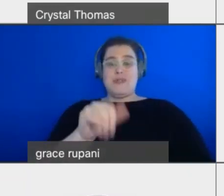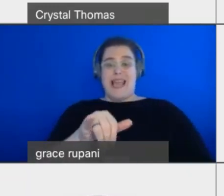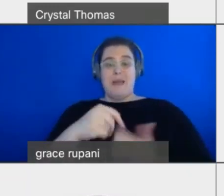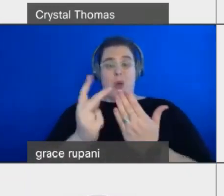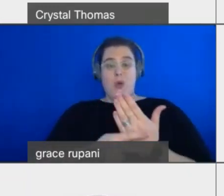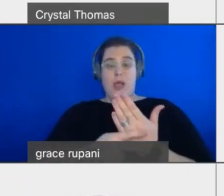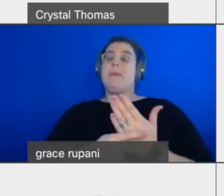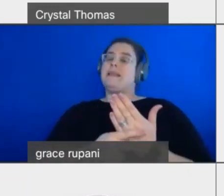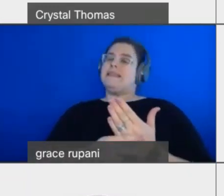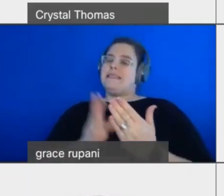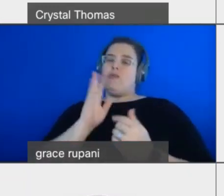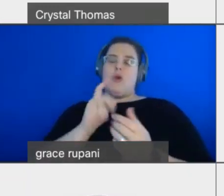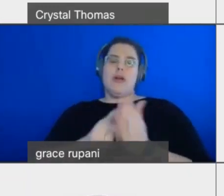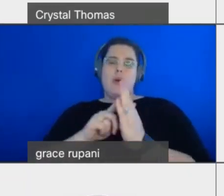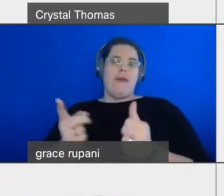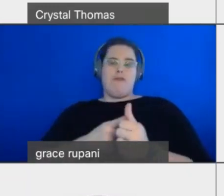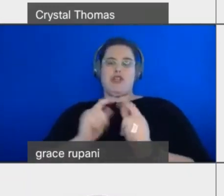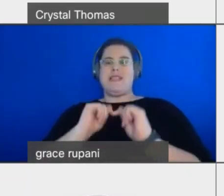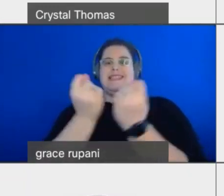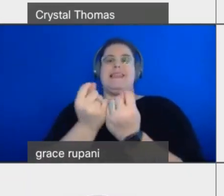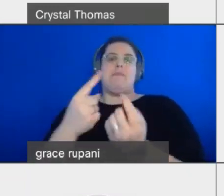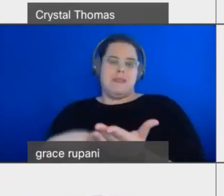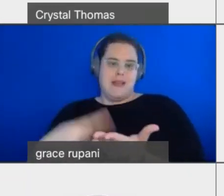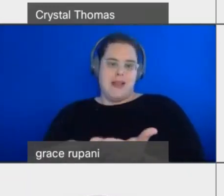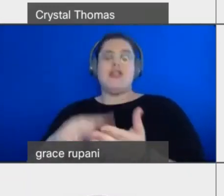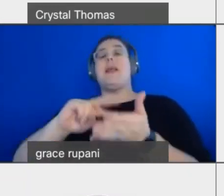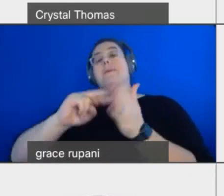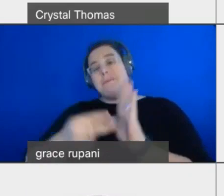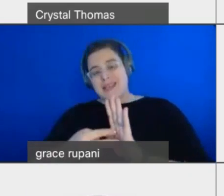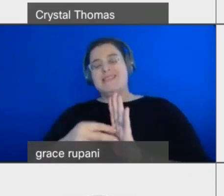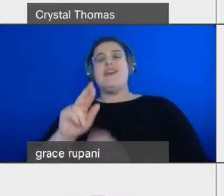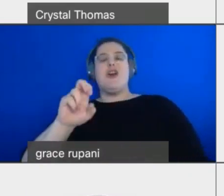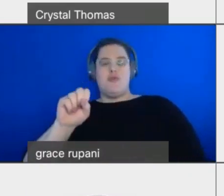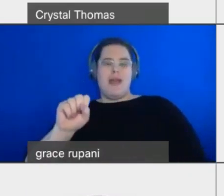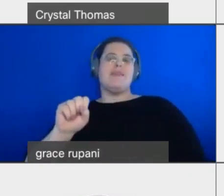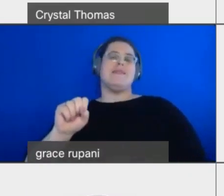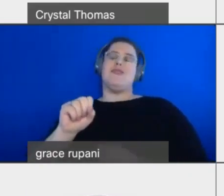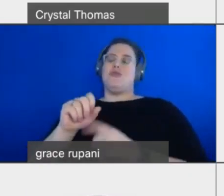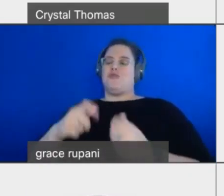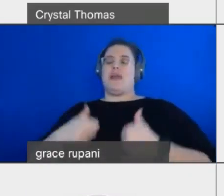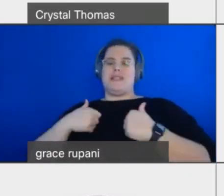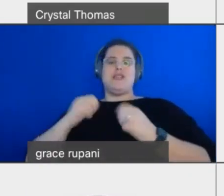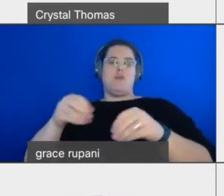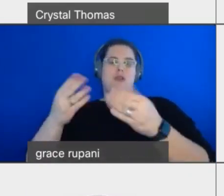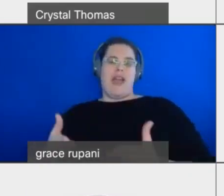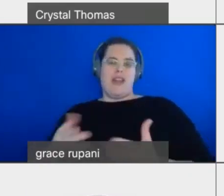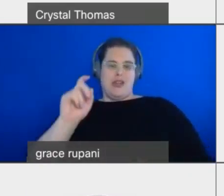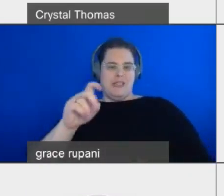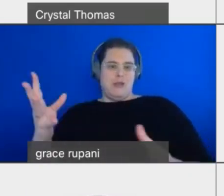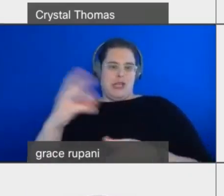take a team discussion, which of course includes the residential provider. So it might very well be that we have the